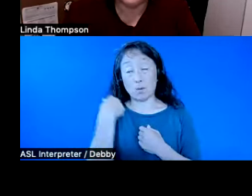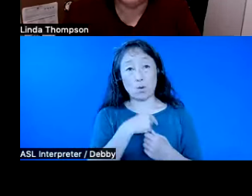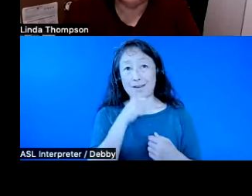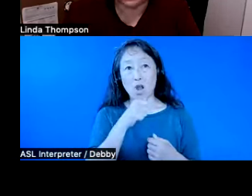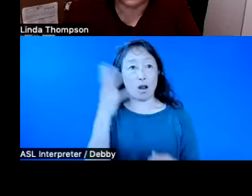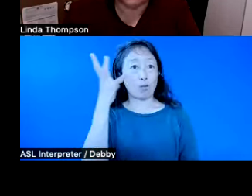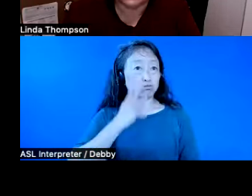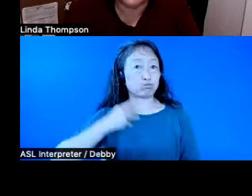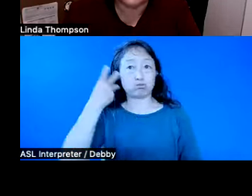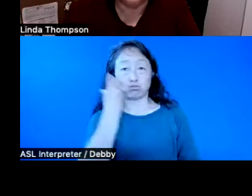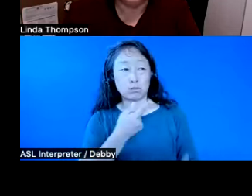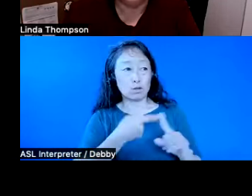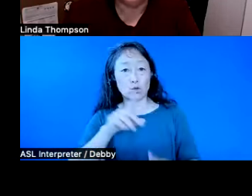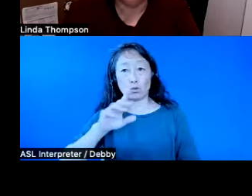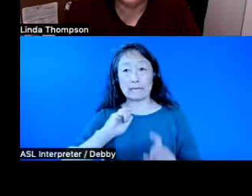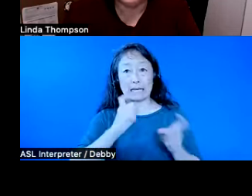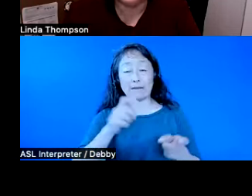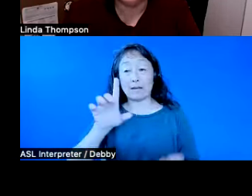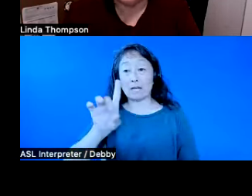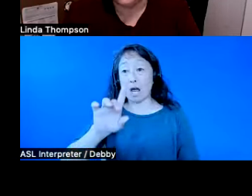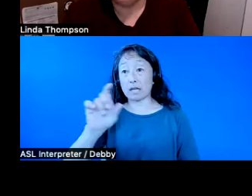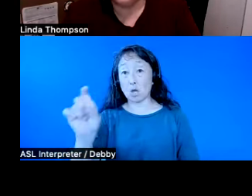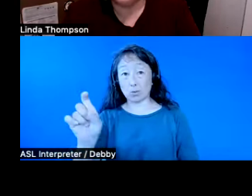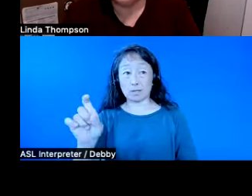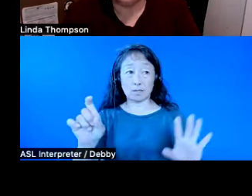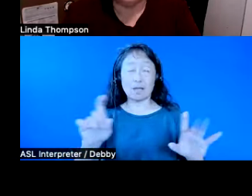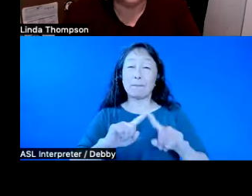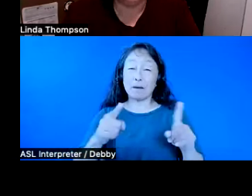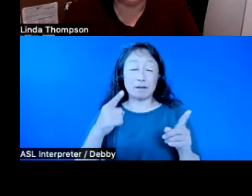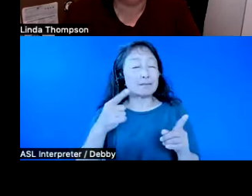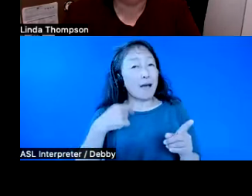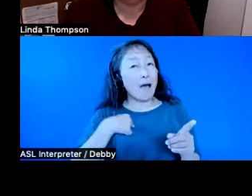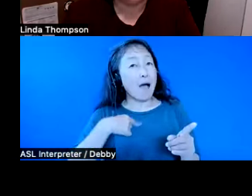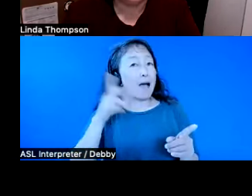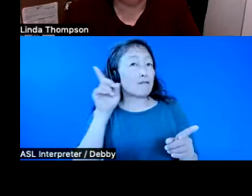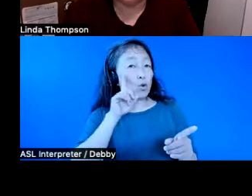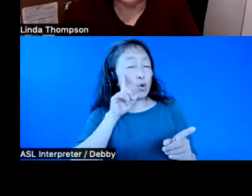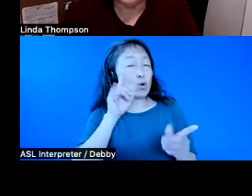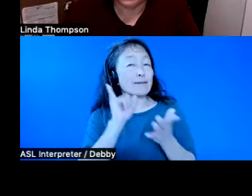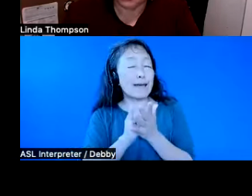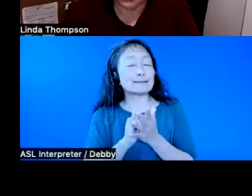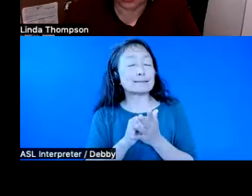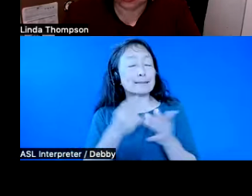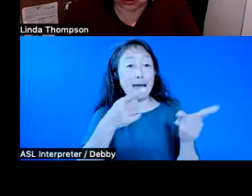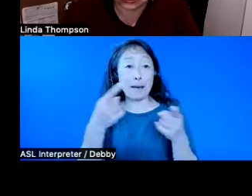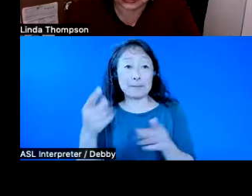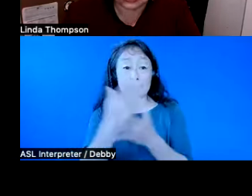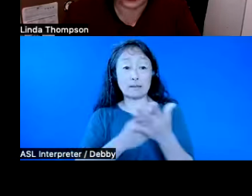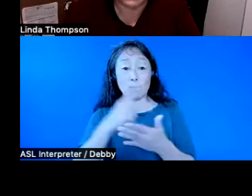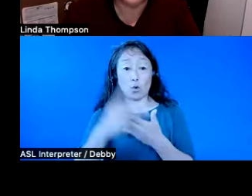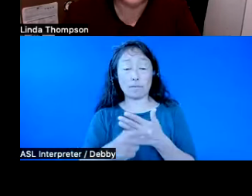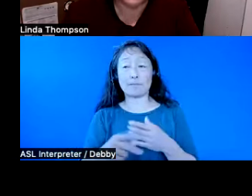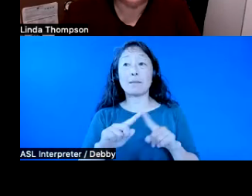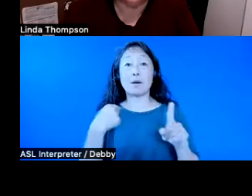any type of diagnosis, although I've heard that is really happening in some programs. But we can make referrals.